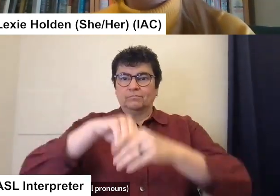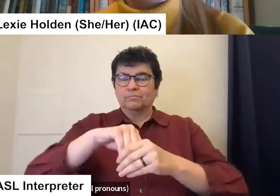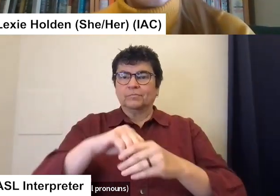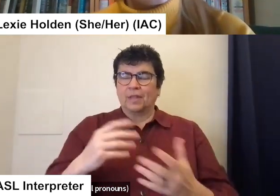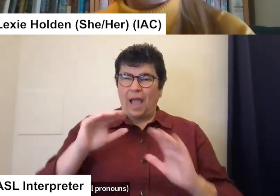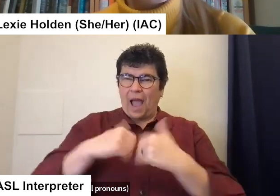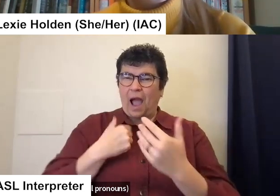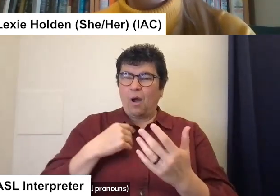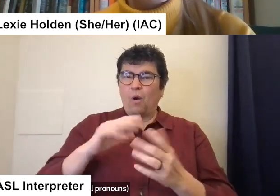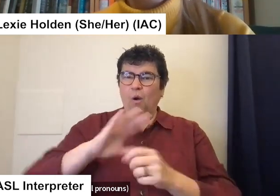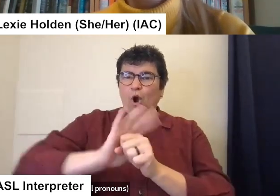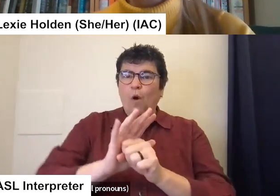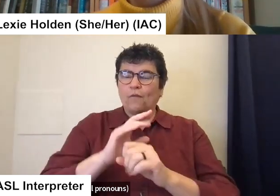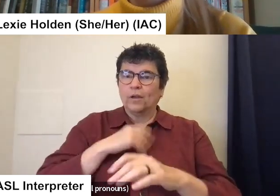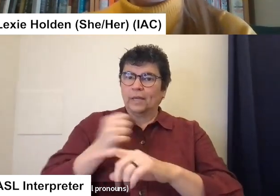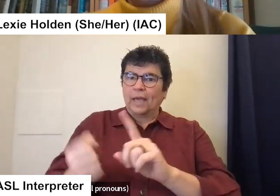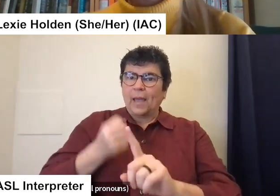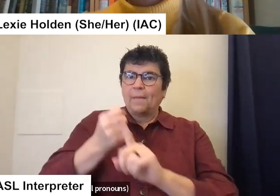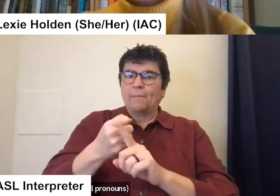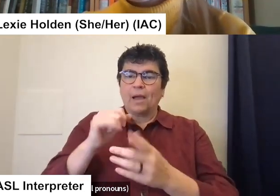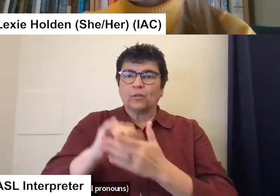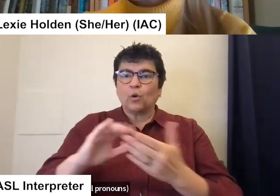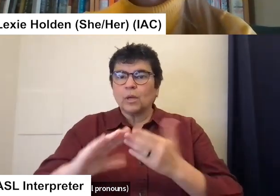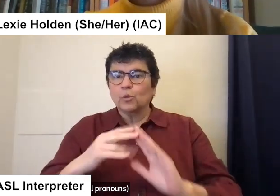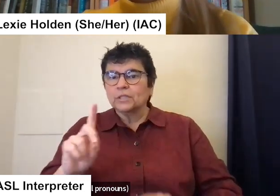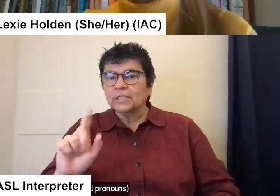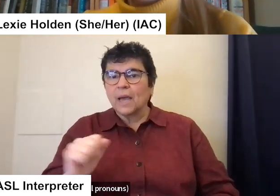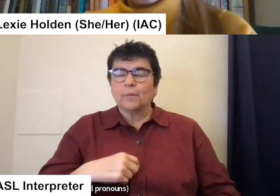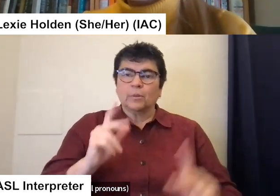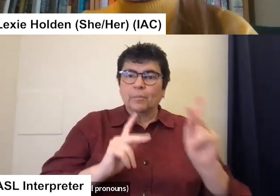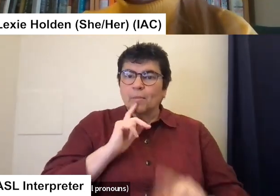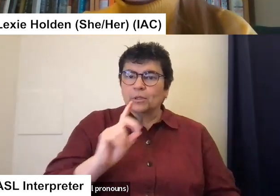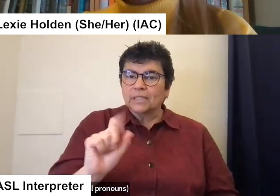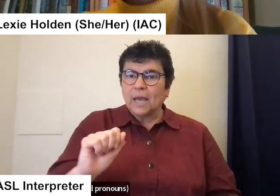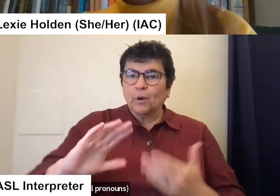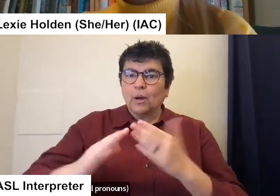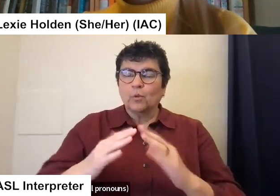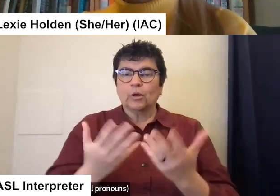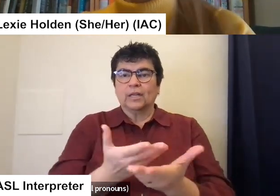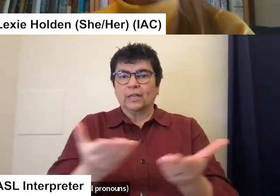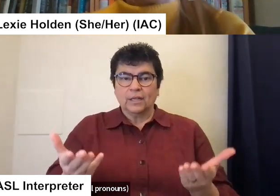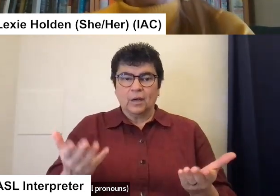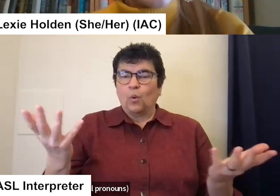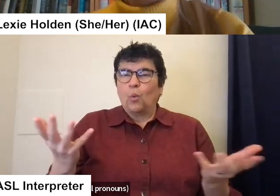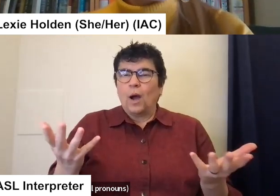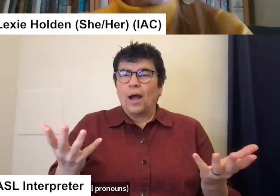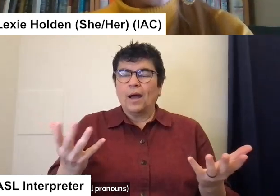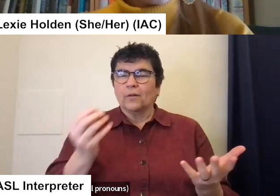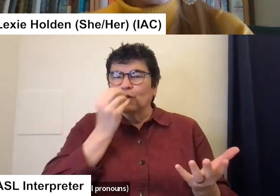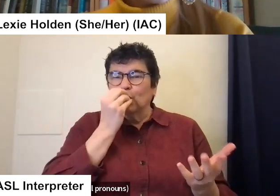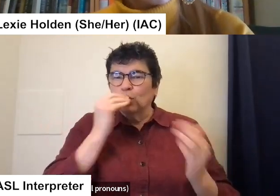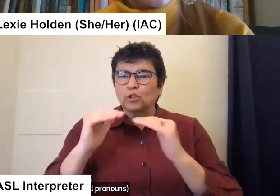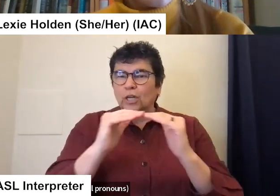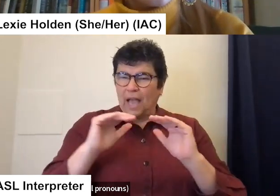impact that COVID has had on, you know, communities who are disabled and folks who are disabled, and what food justice, how that could